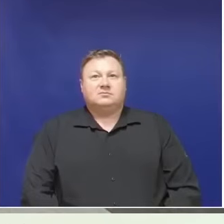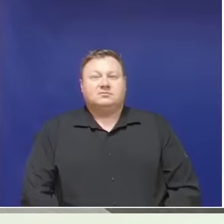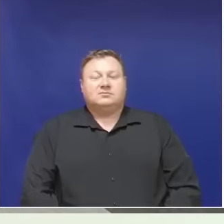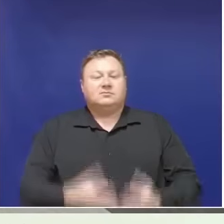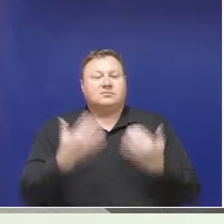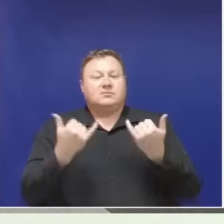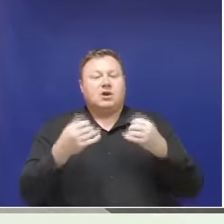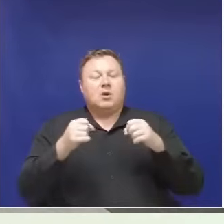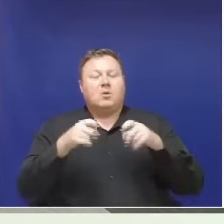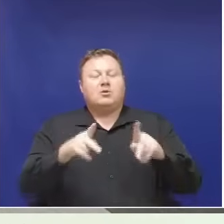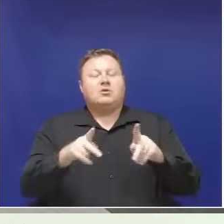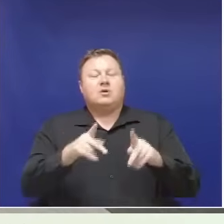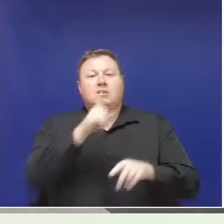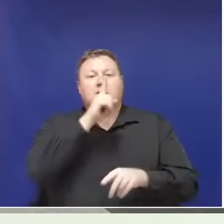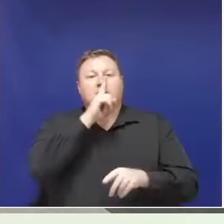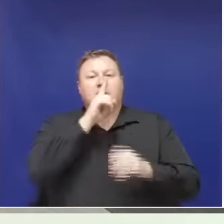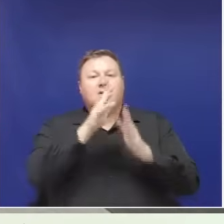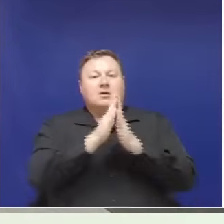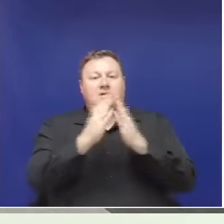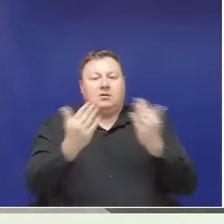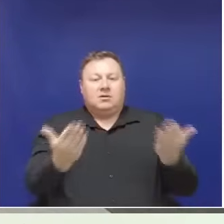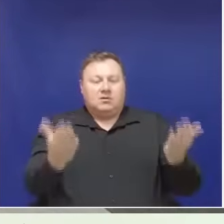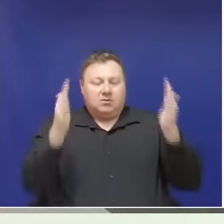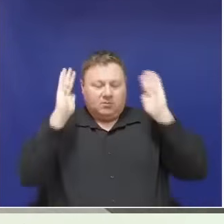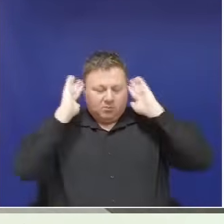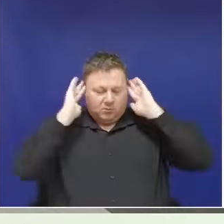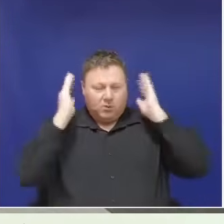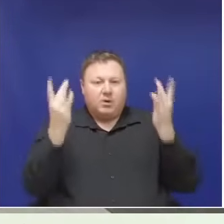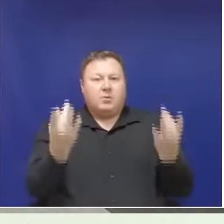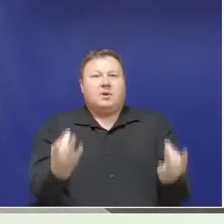There will now be a moment for silent prayer or meditation.